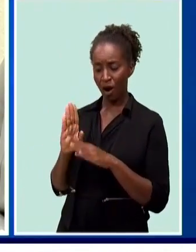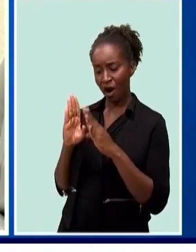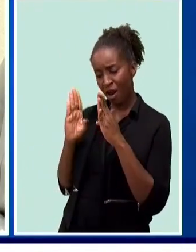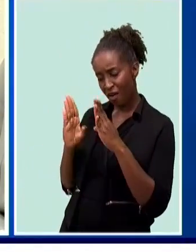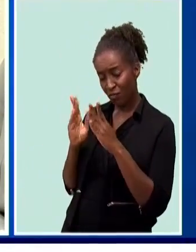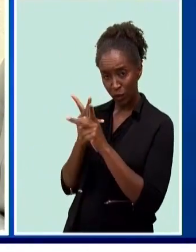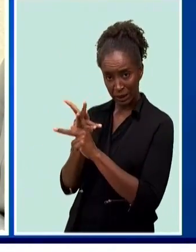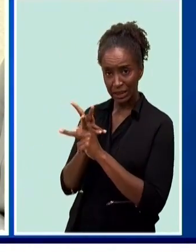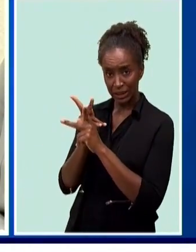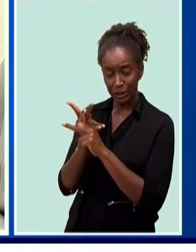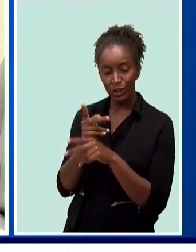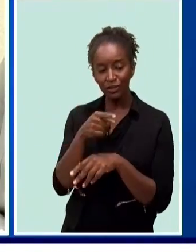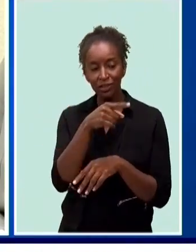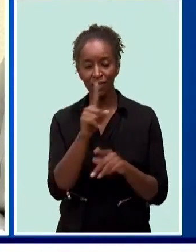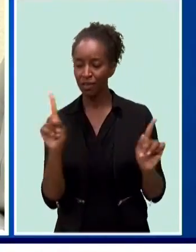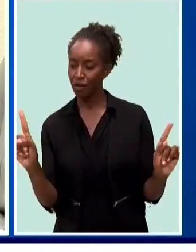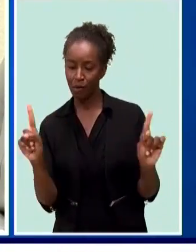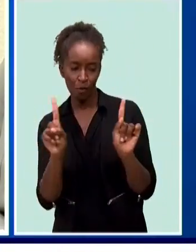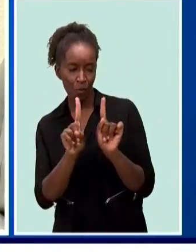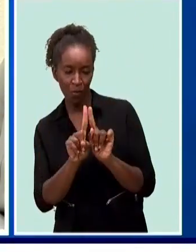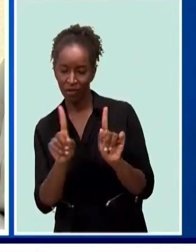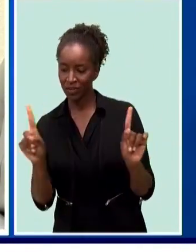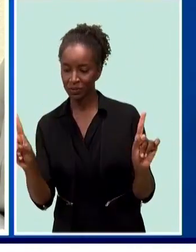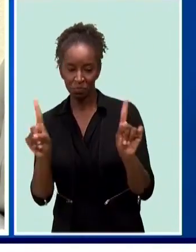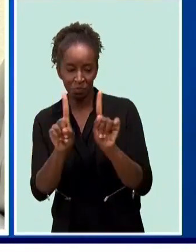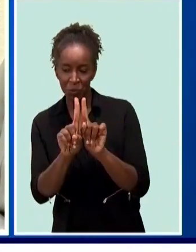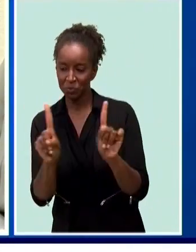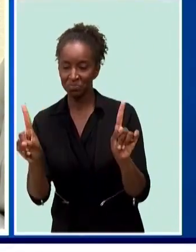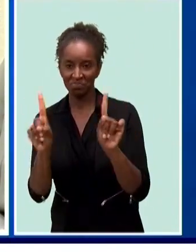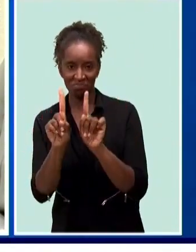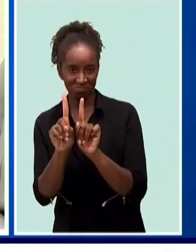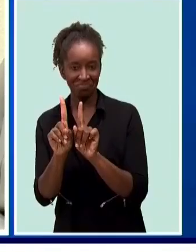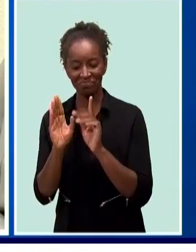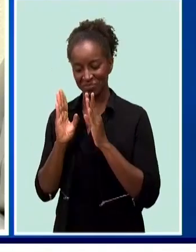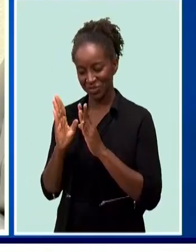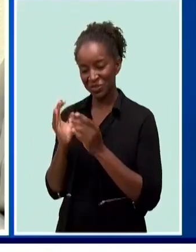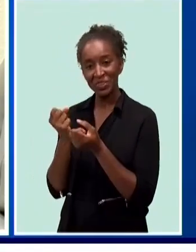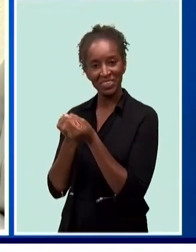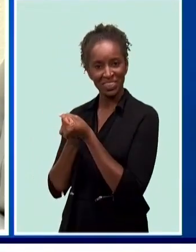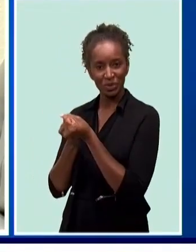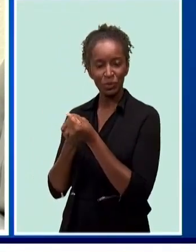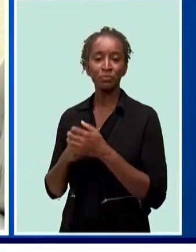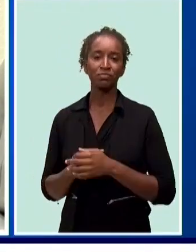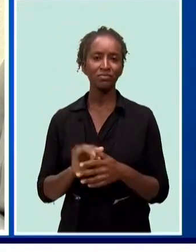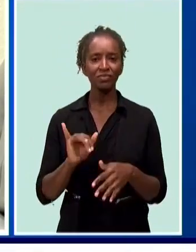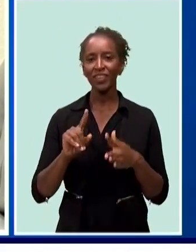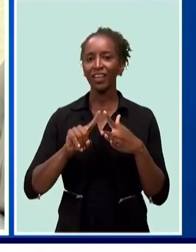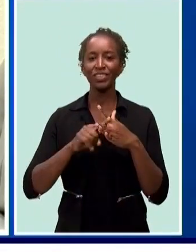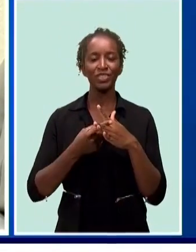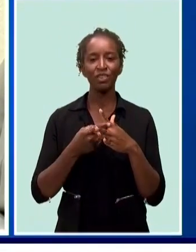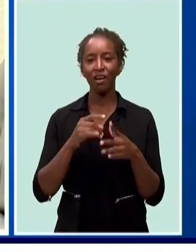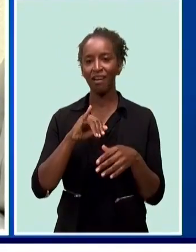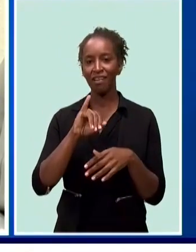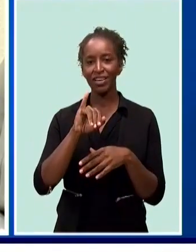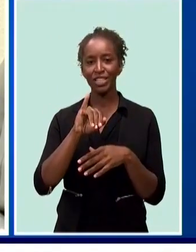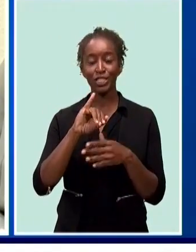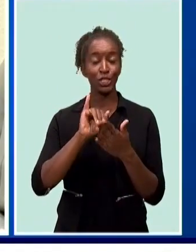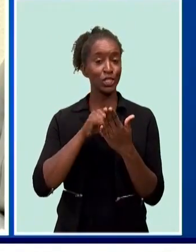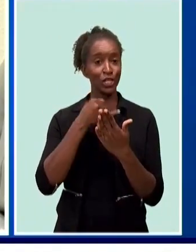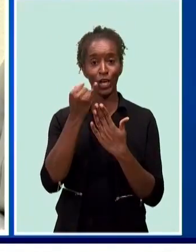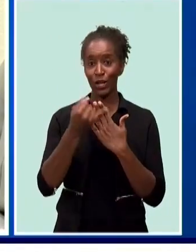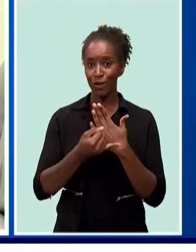response have been overwhelming. That was also launched at the summit in January, and we immediately had about 20